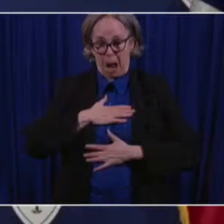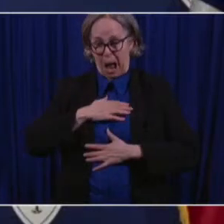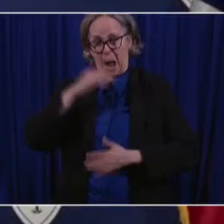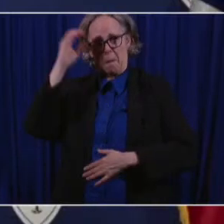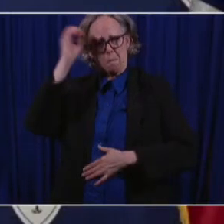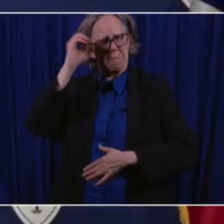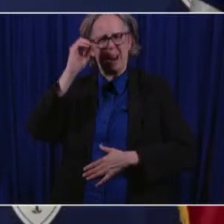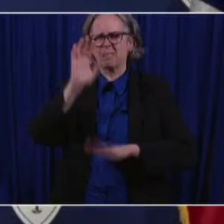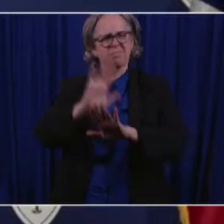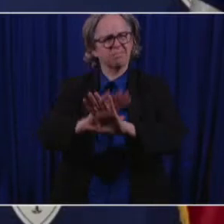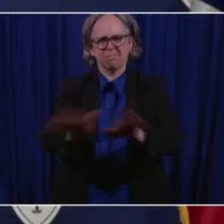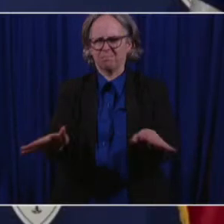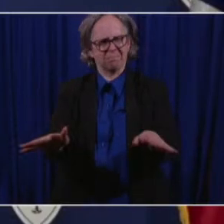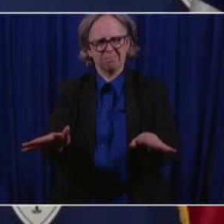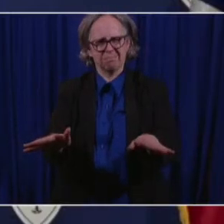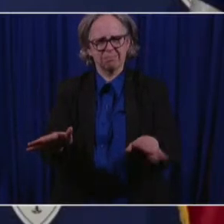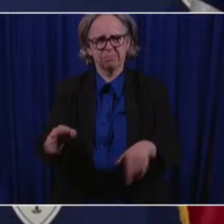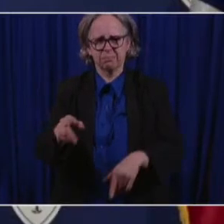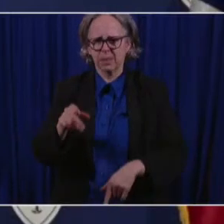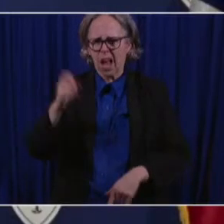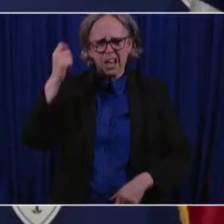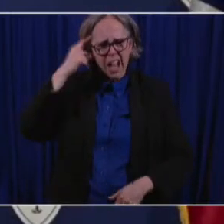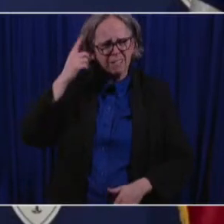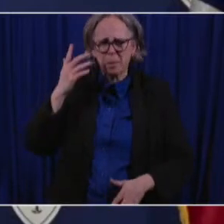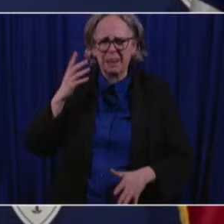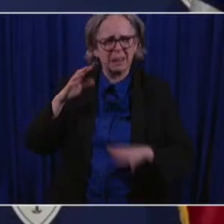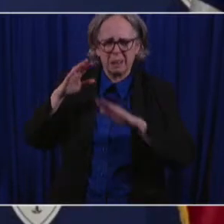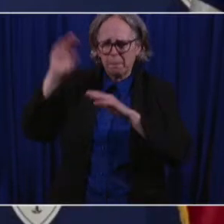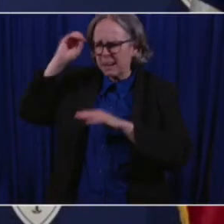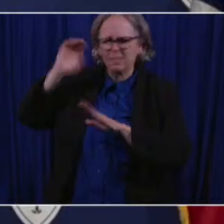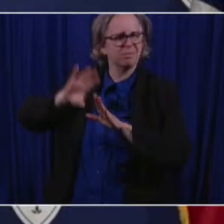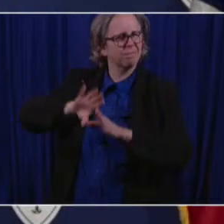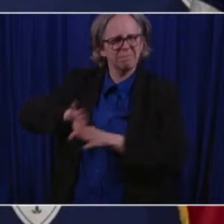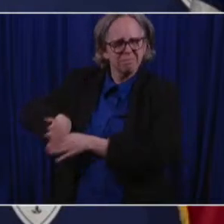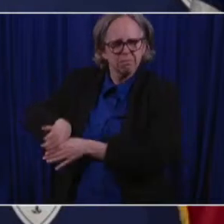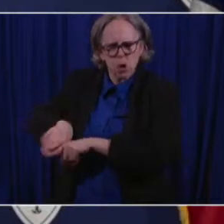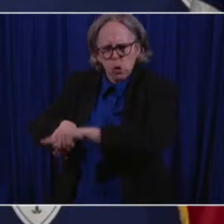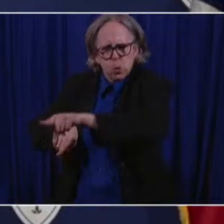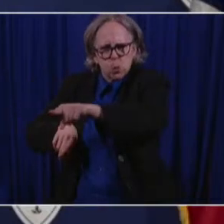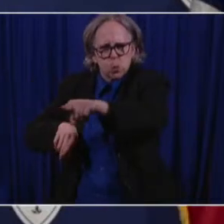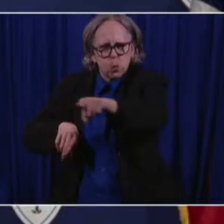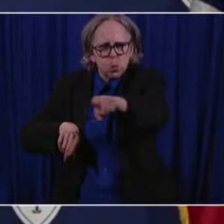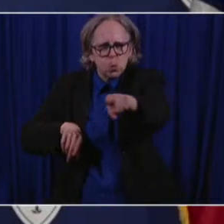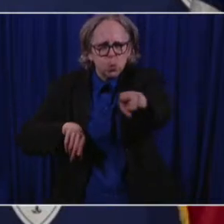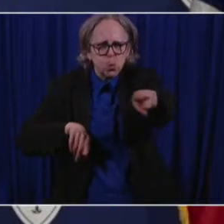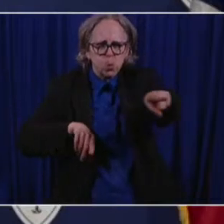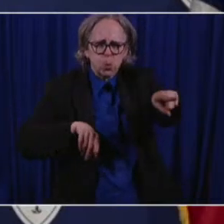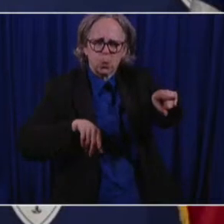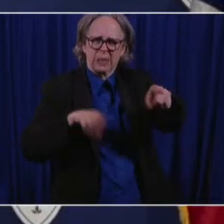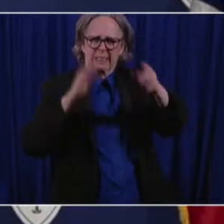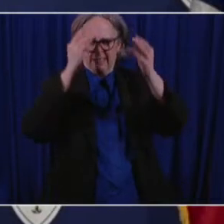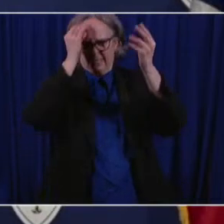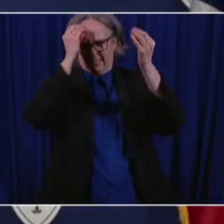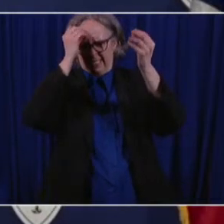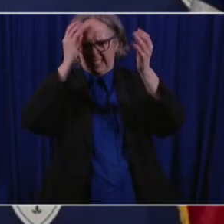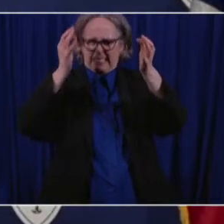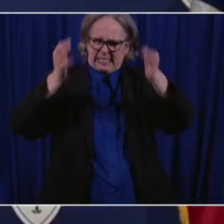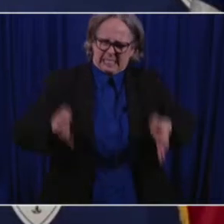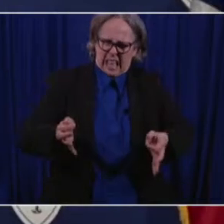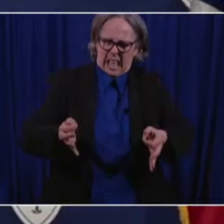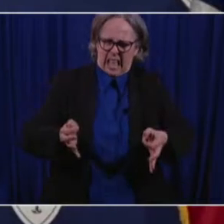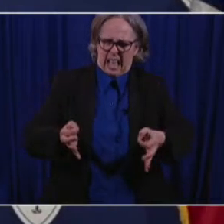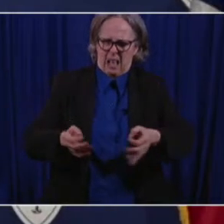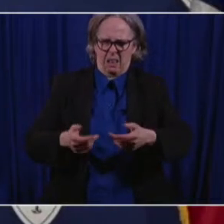the government and shouldn't be about the government. It's about what are their odds and where do they feel confident. And I